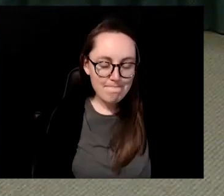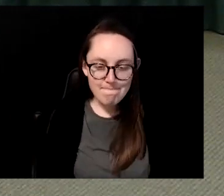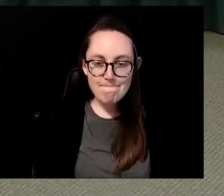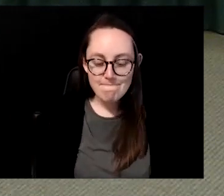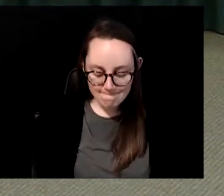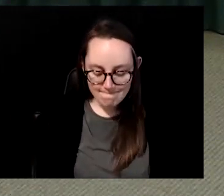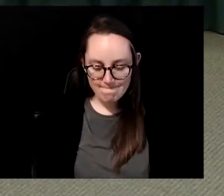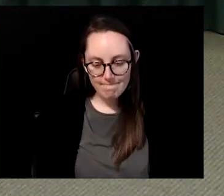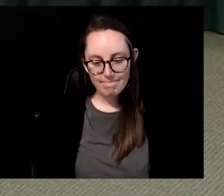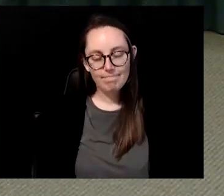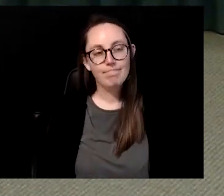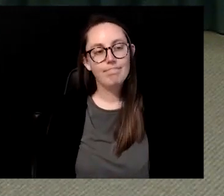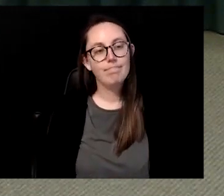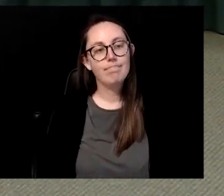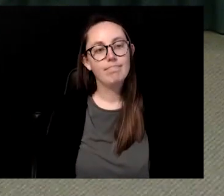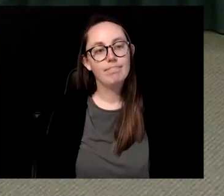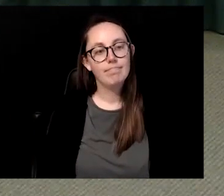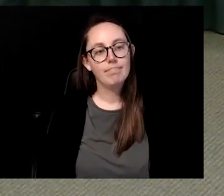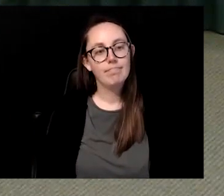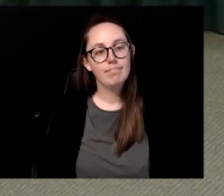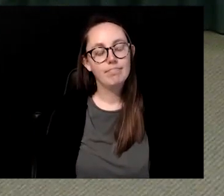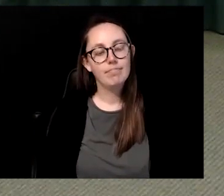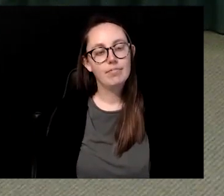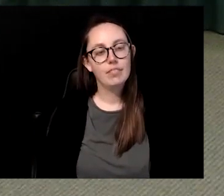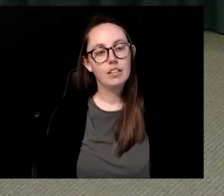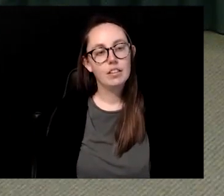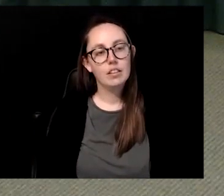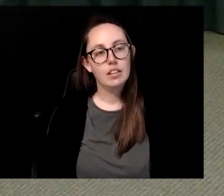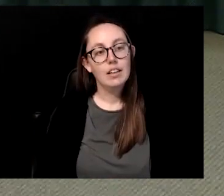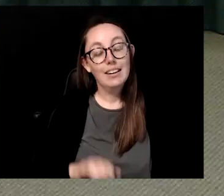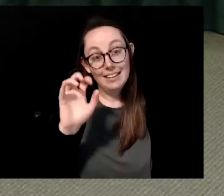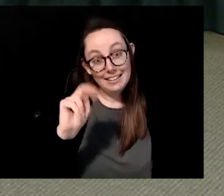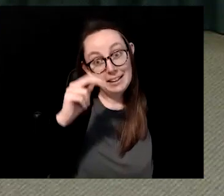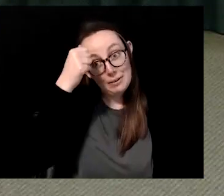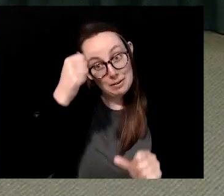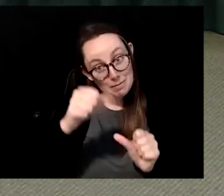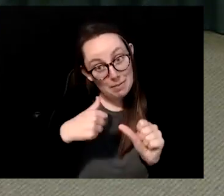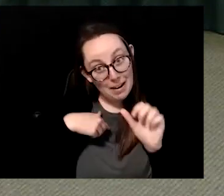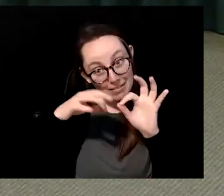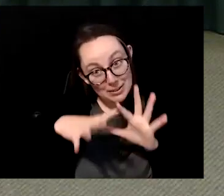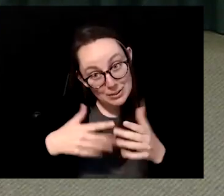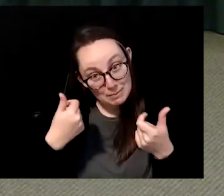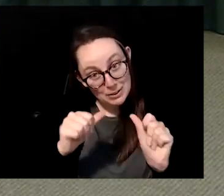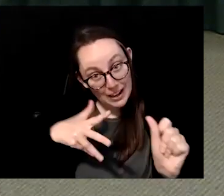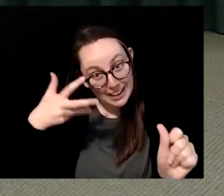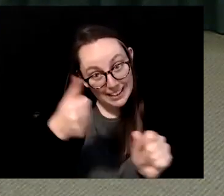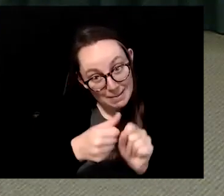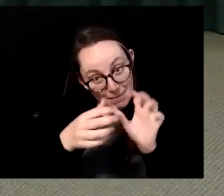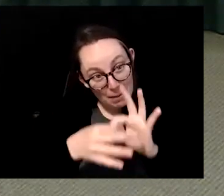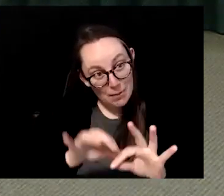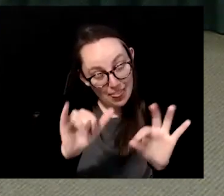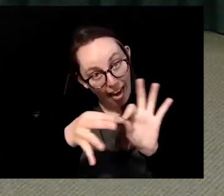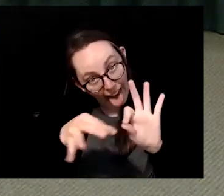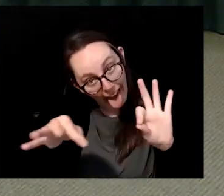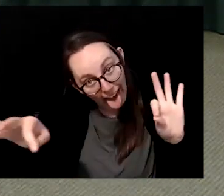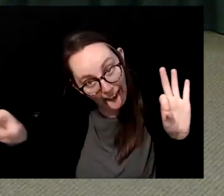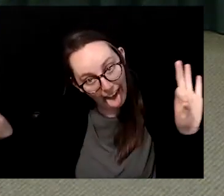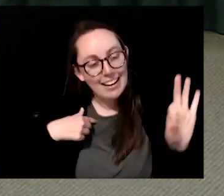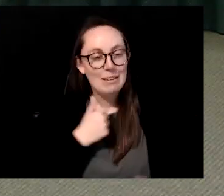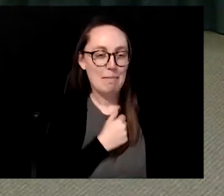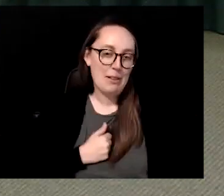2023 remembering that I've got interpreters who are trying to keep up with that I apologize um